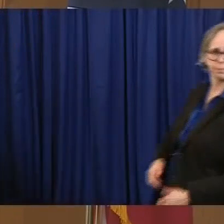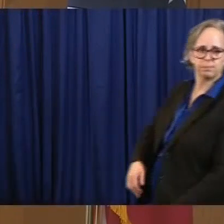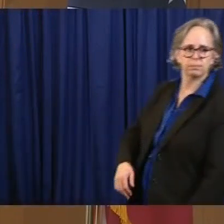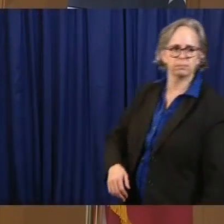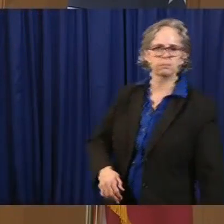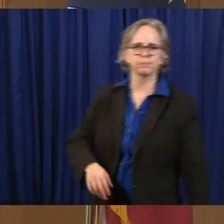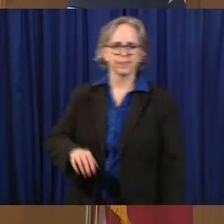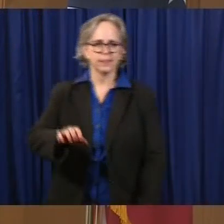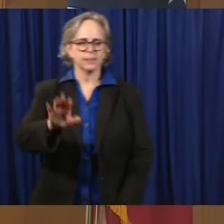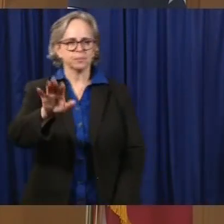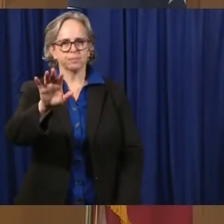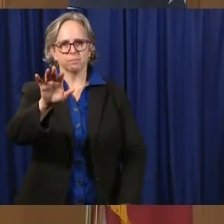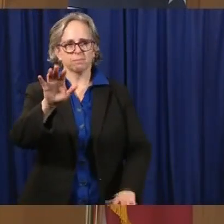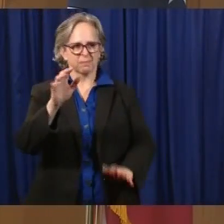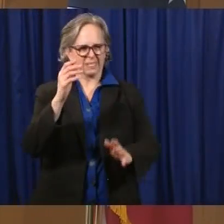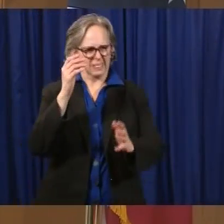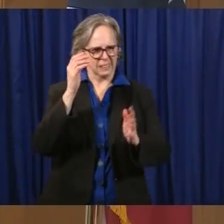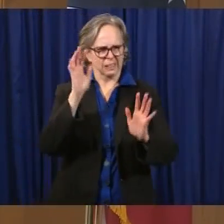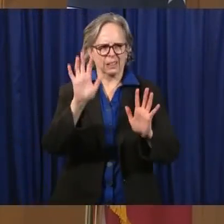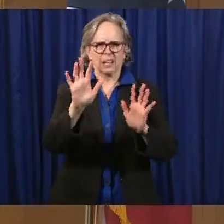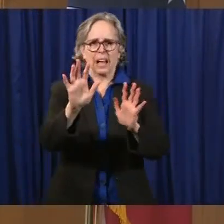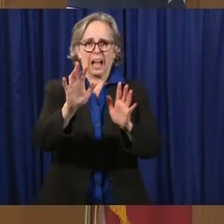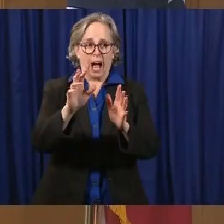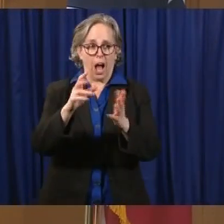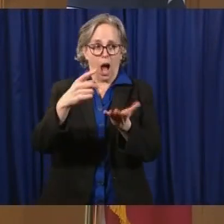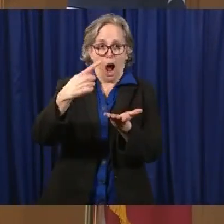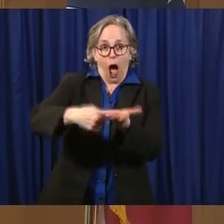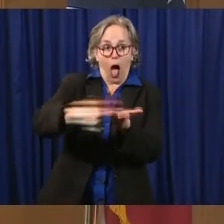any decisions about fall.